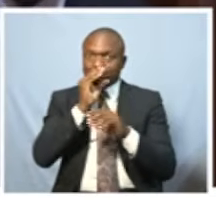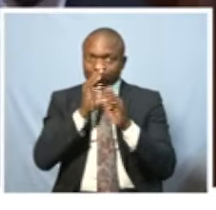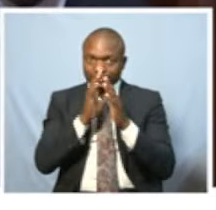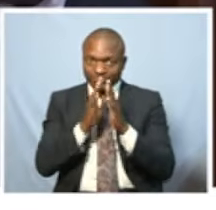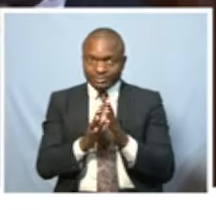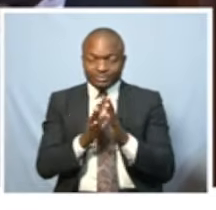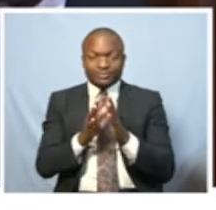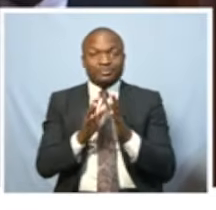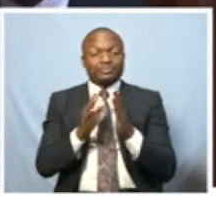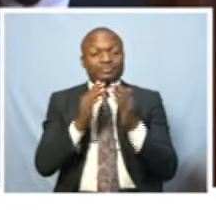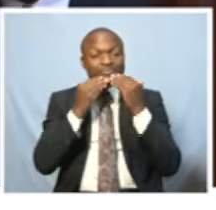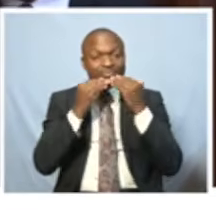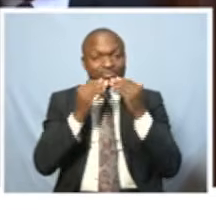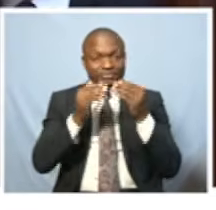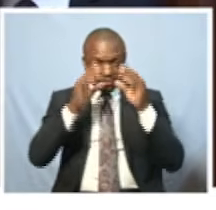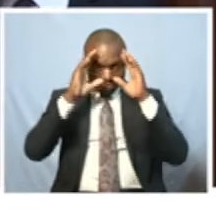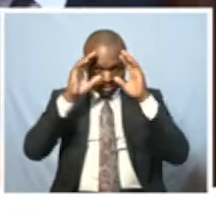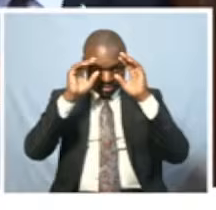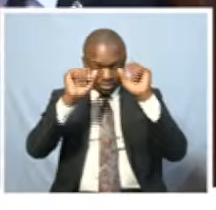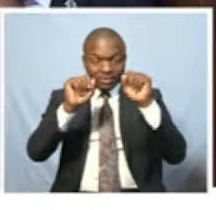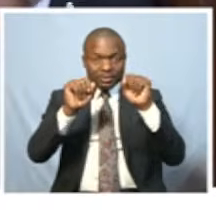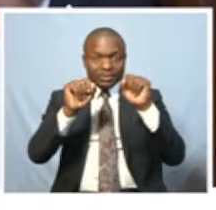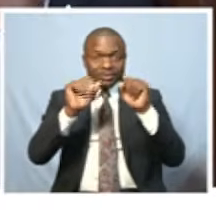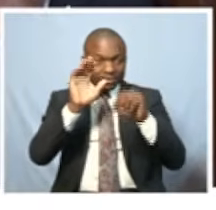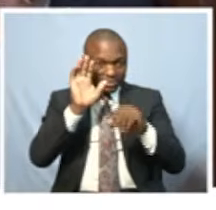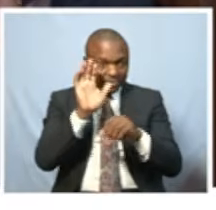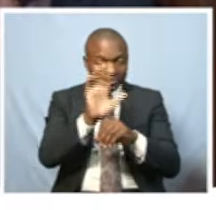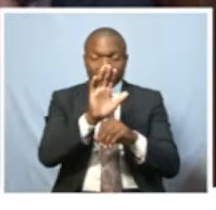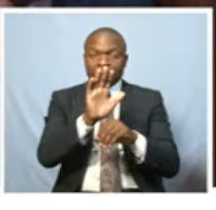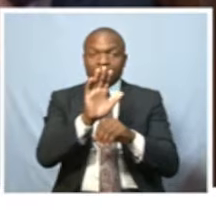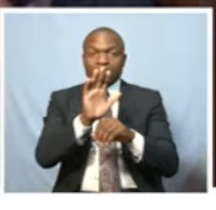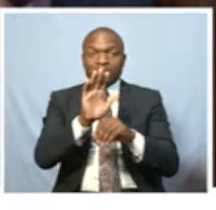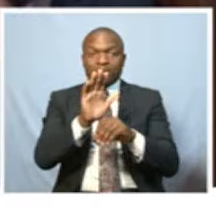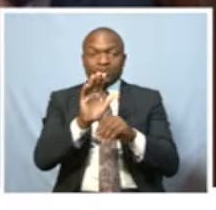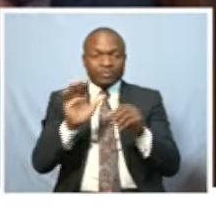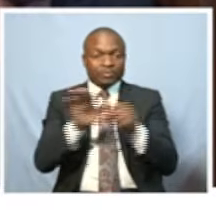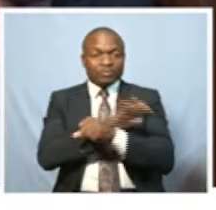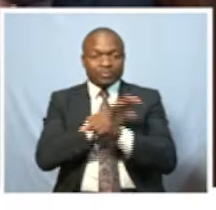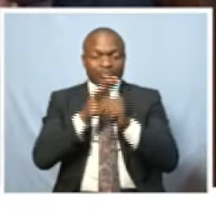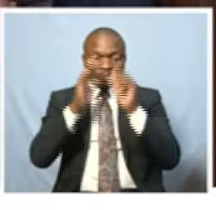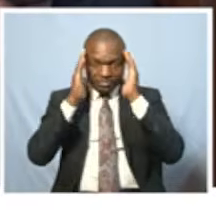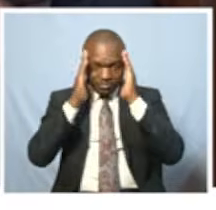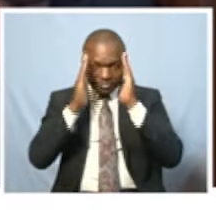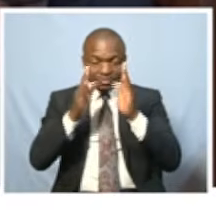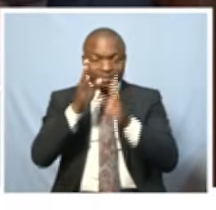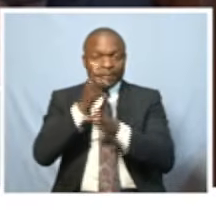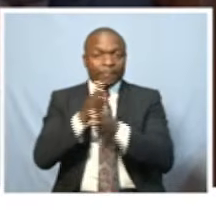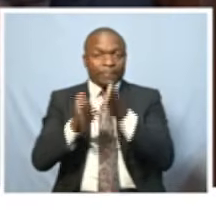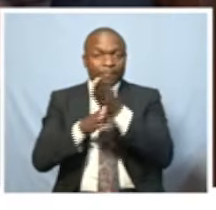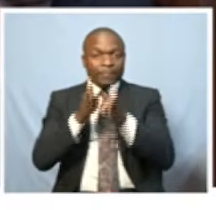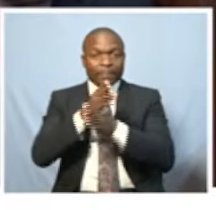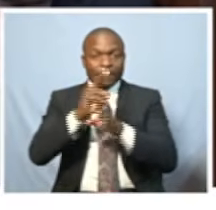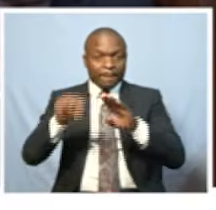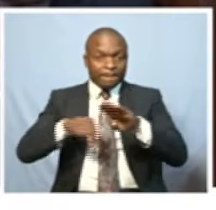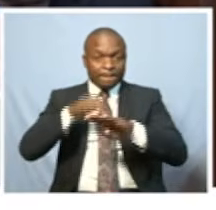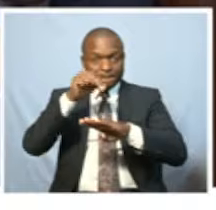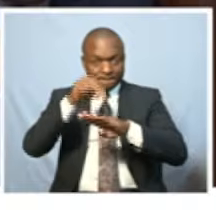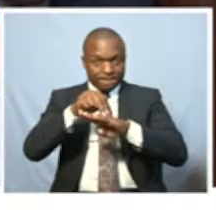Speaker, I commend the President for his unwavering commitment to building a national that